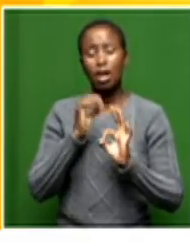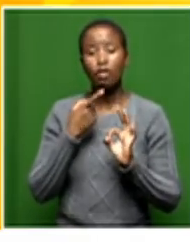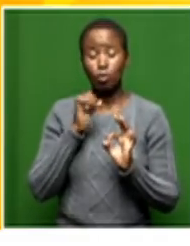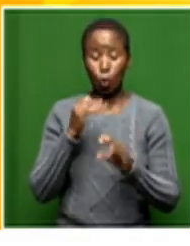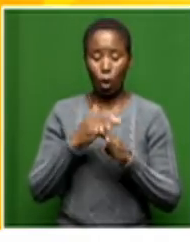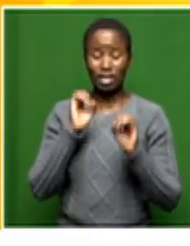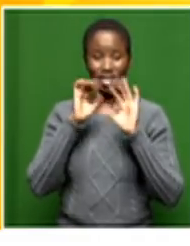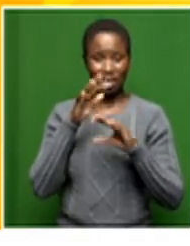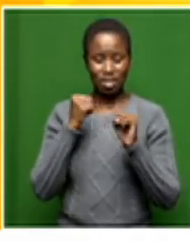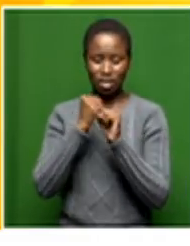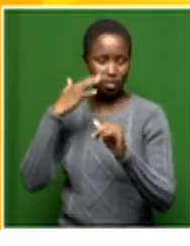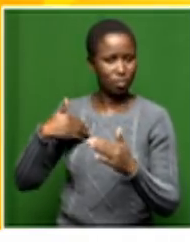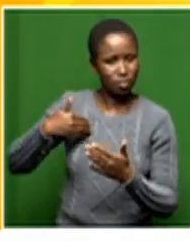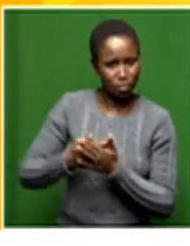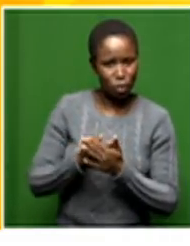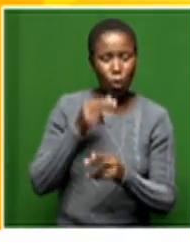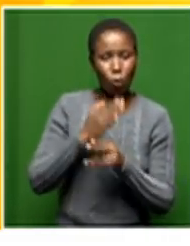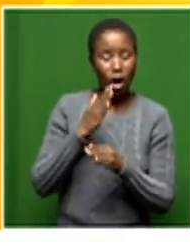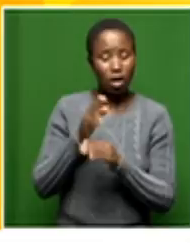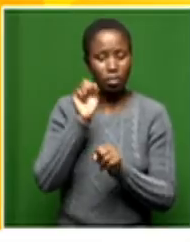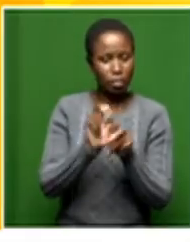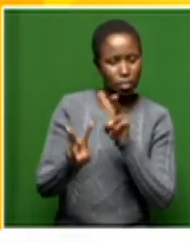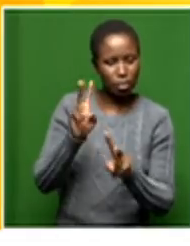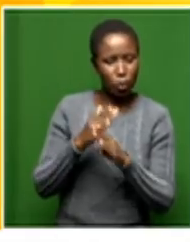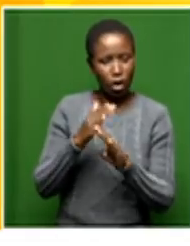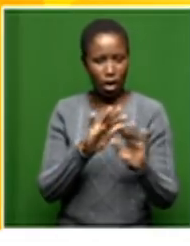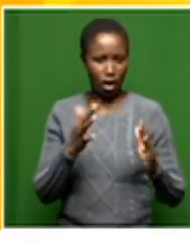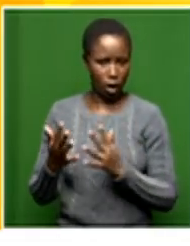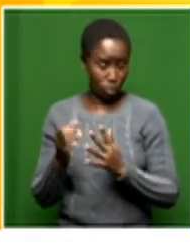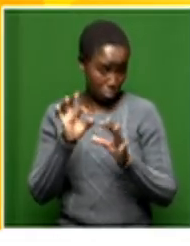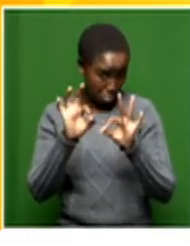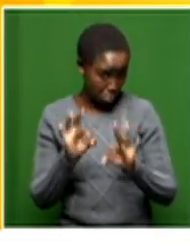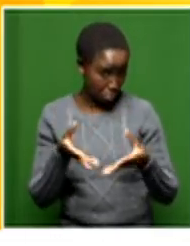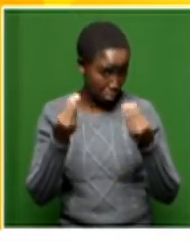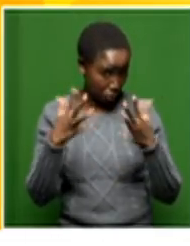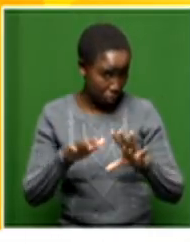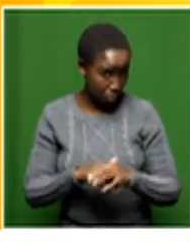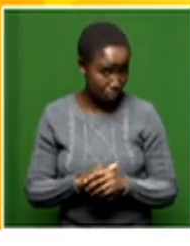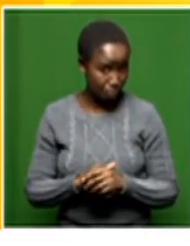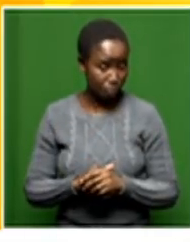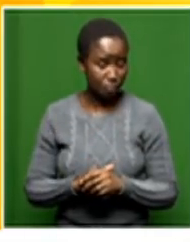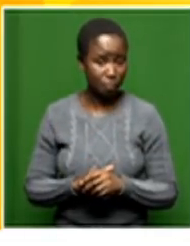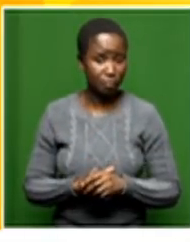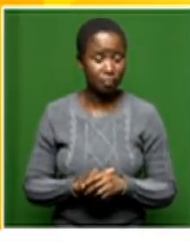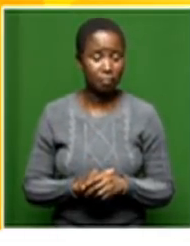Parliament and that oversight function actually functioned, if it functioned effectively.